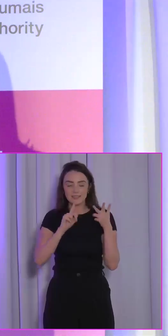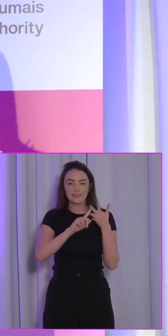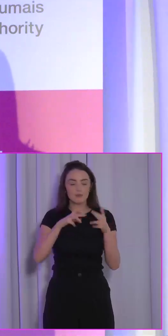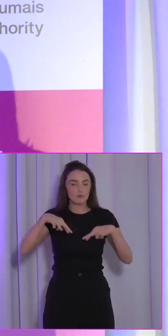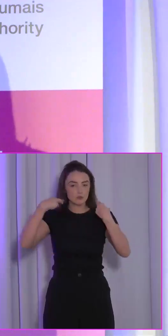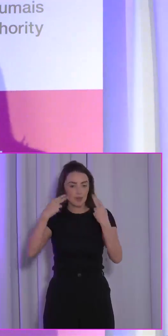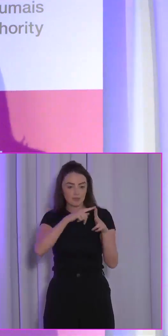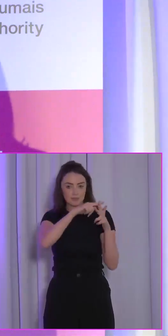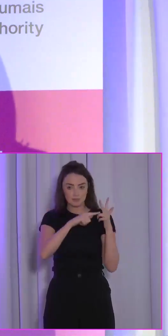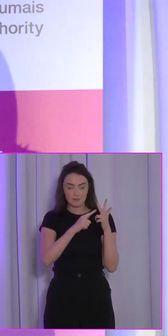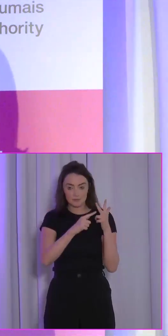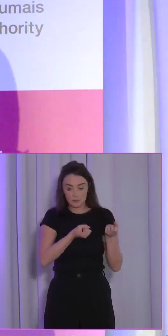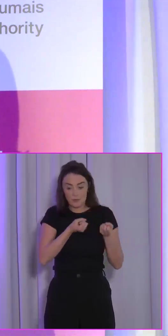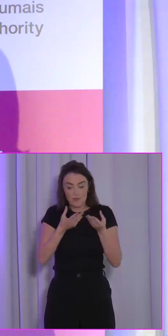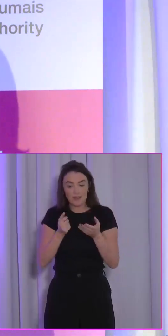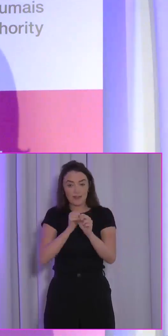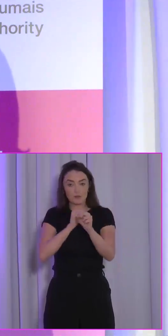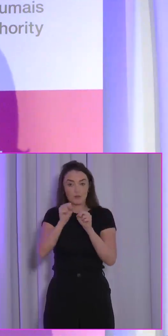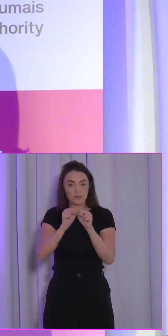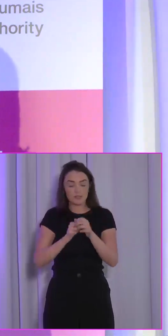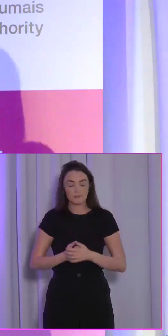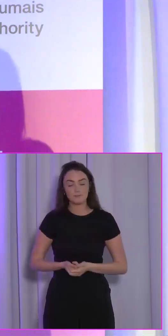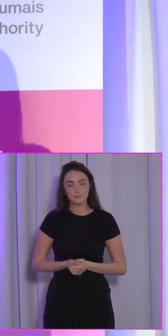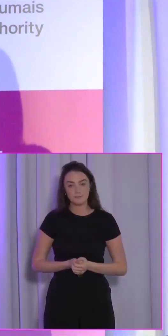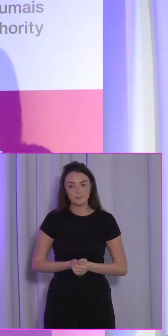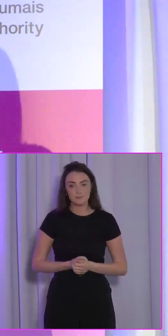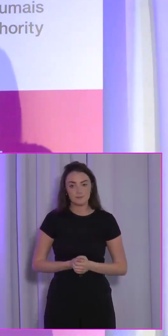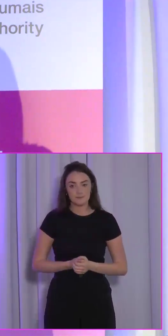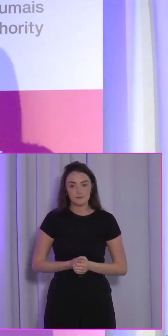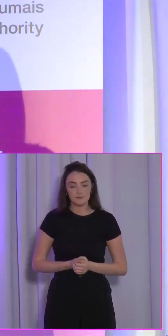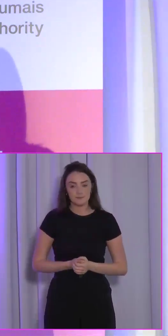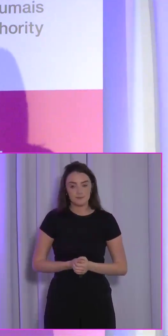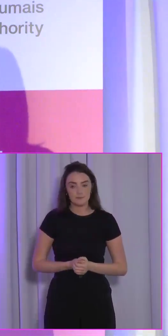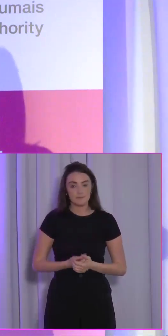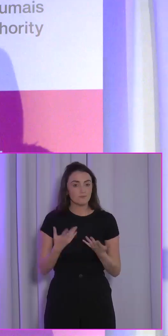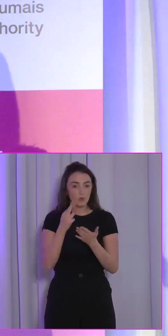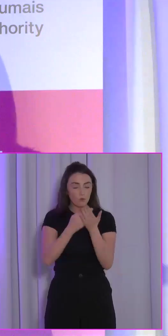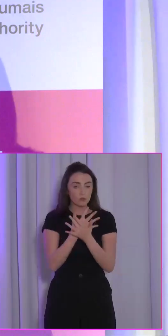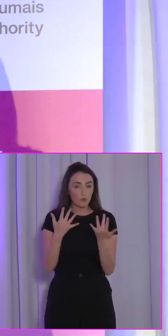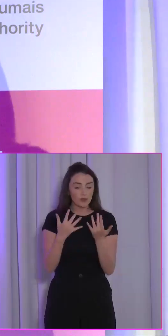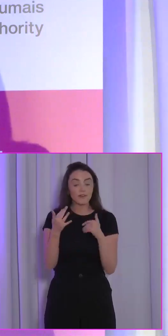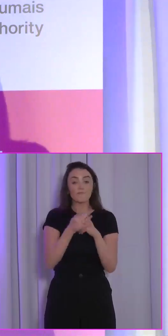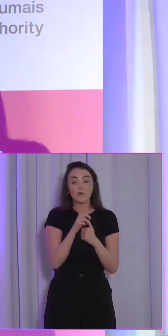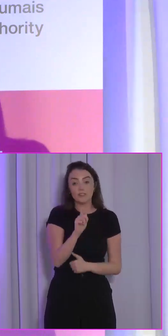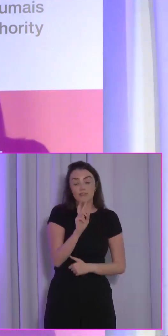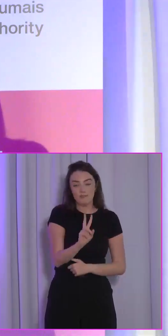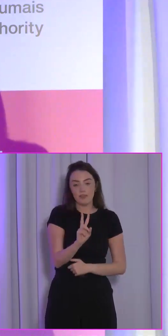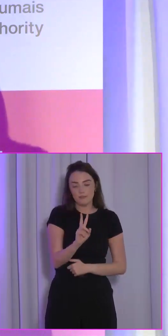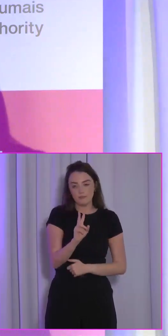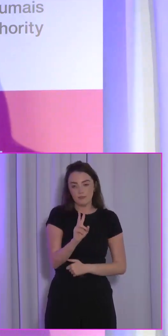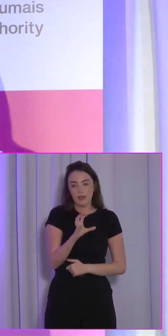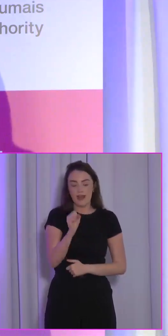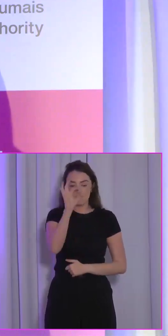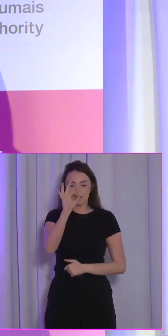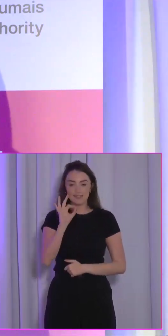the promotion and provision of those services. So the access rules, what are they? They're for television. They set